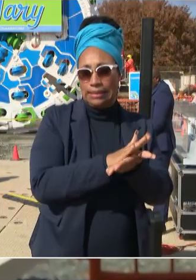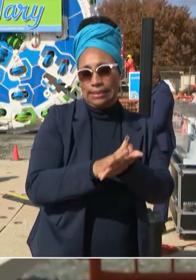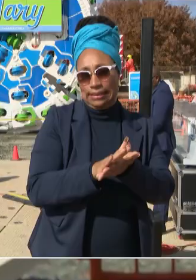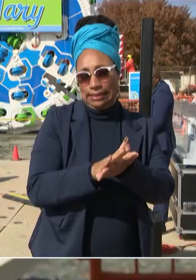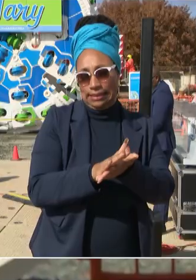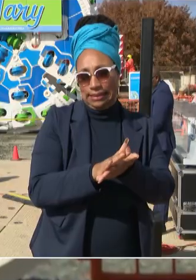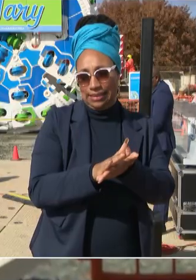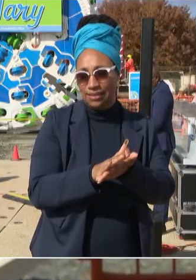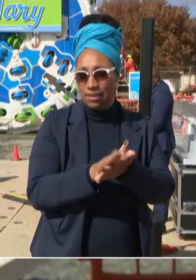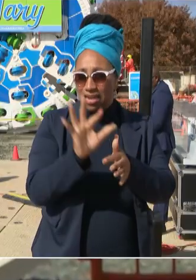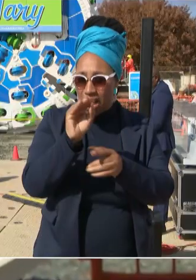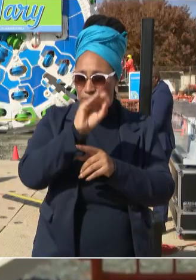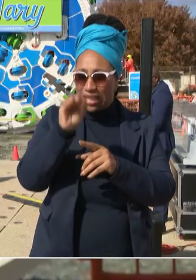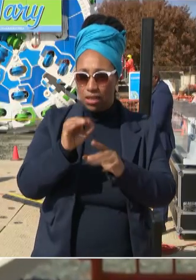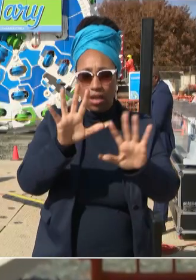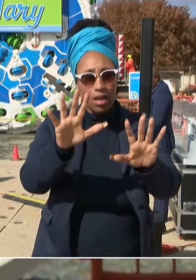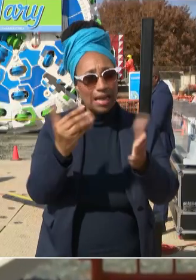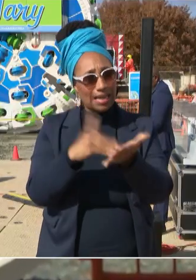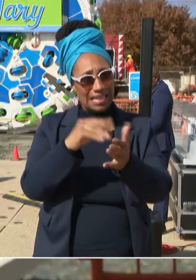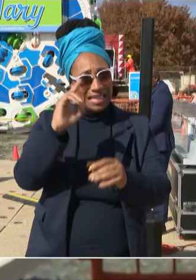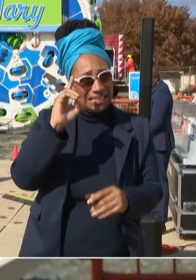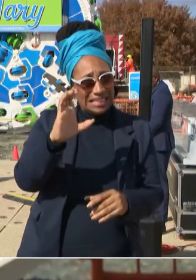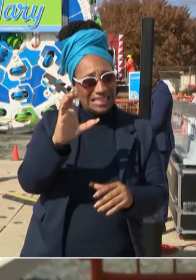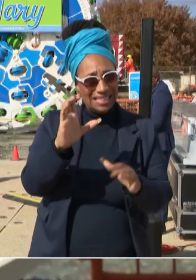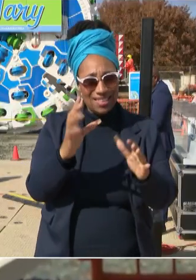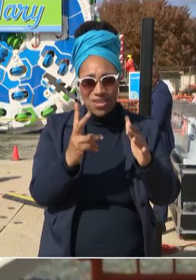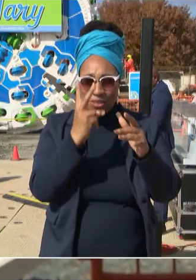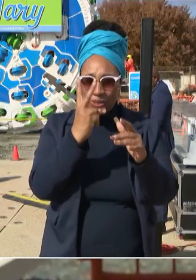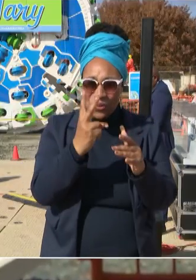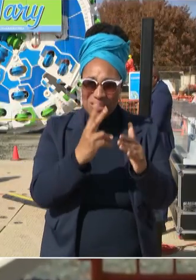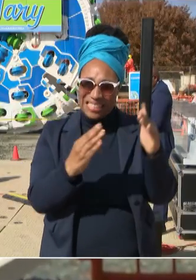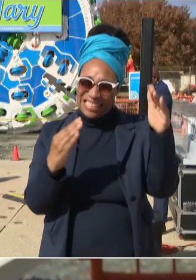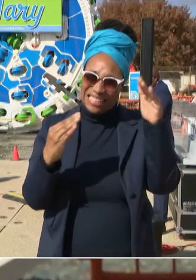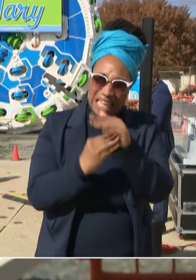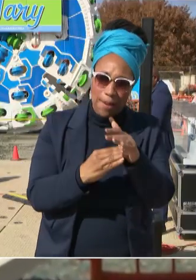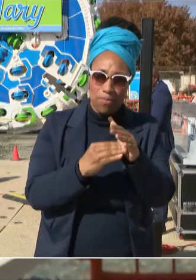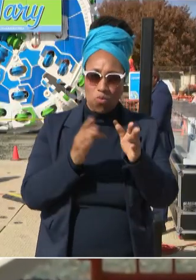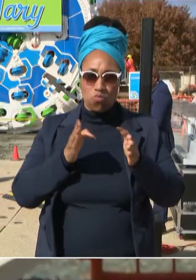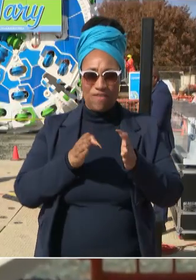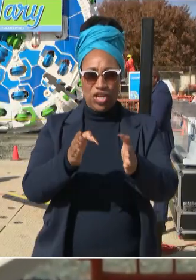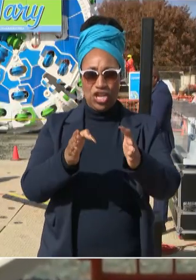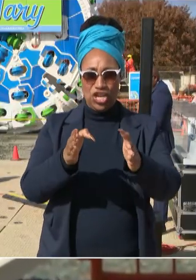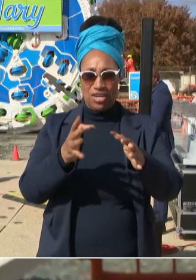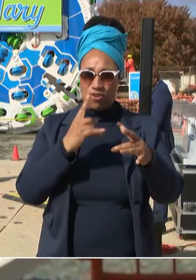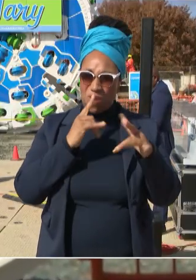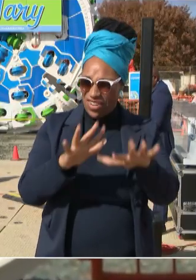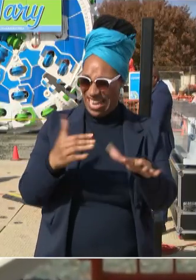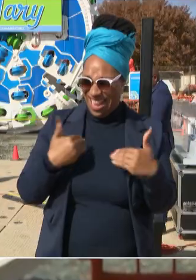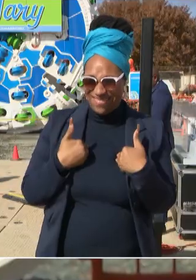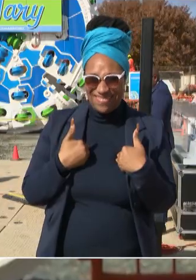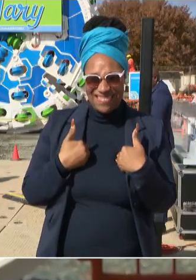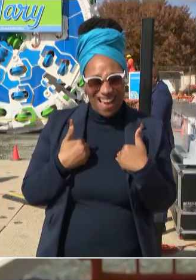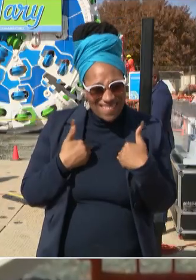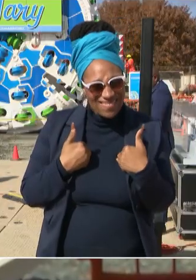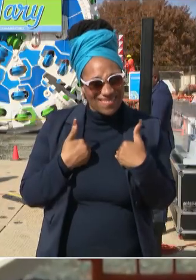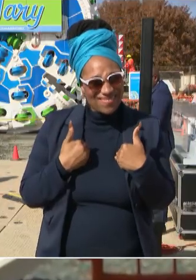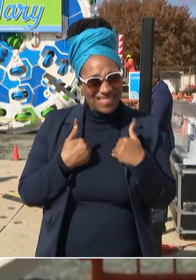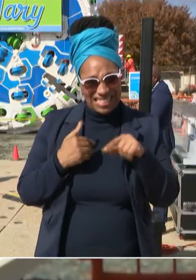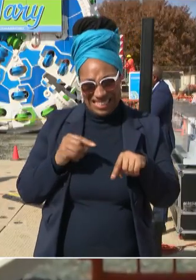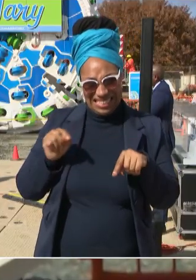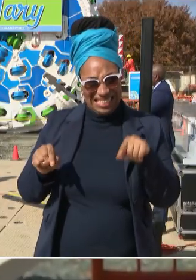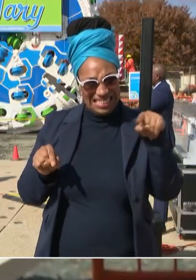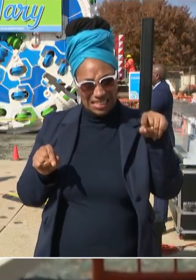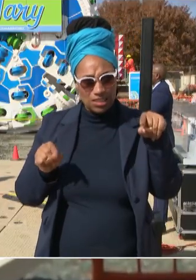having sustainable development come up to them, better connections to the river, a commitment to